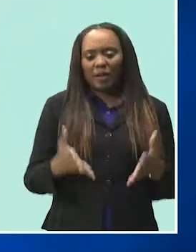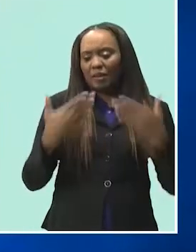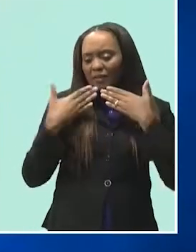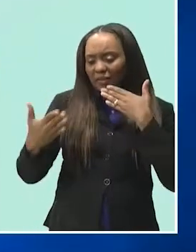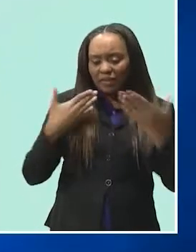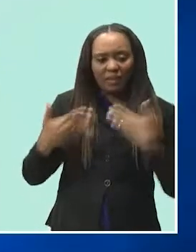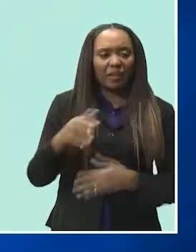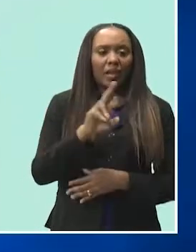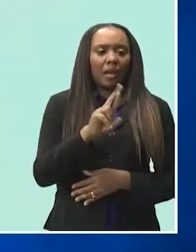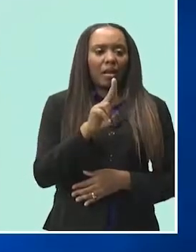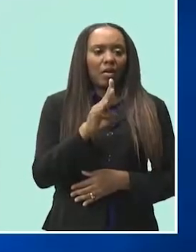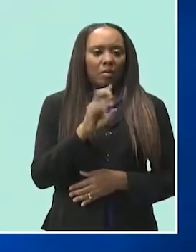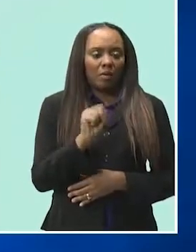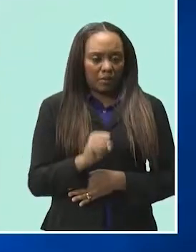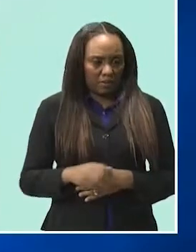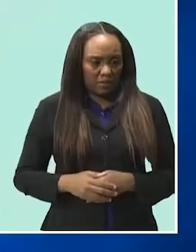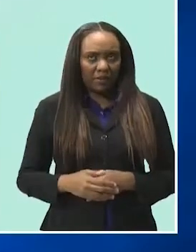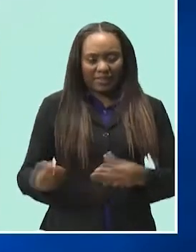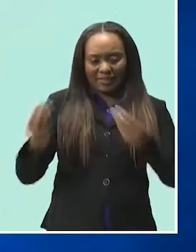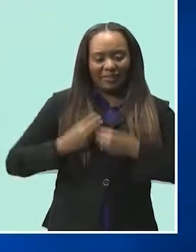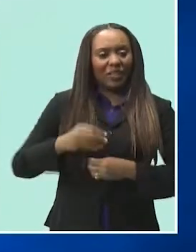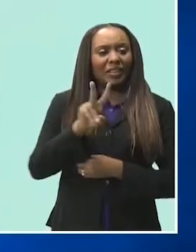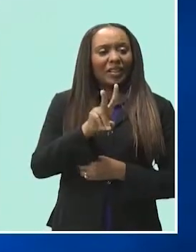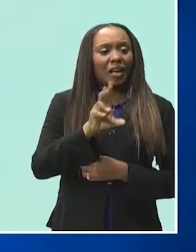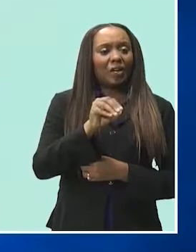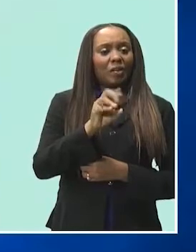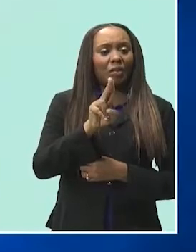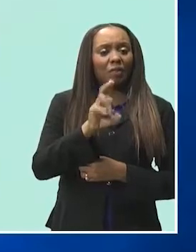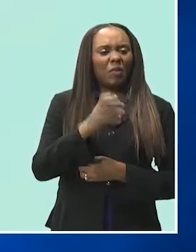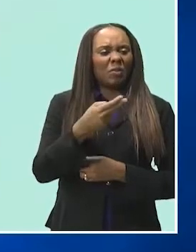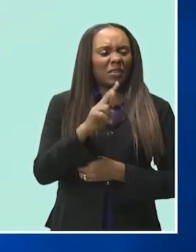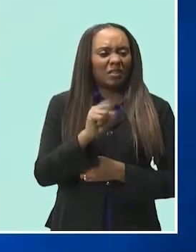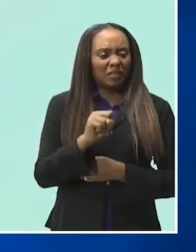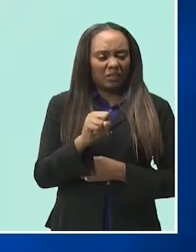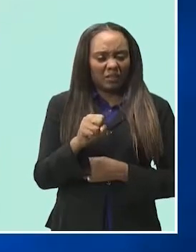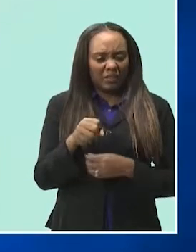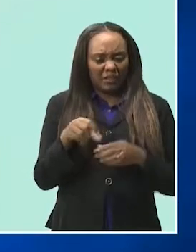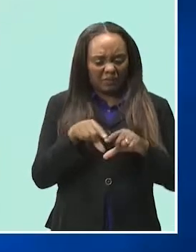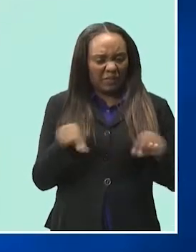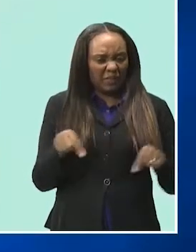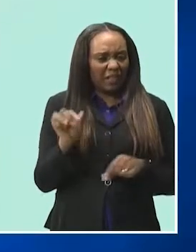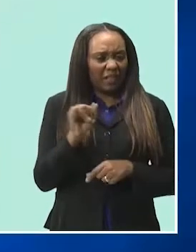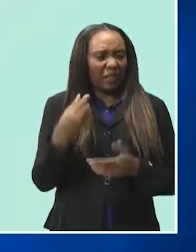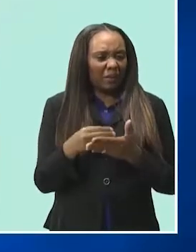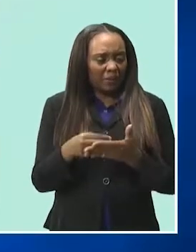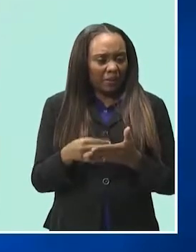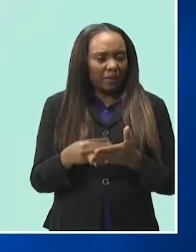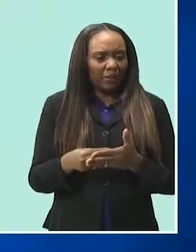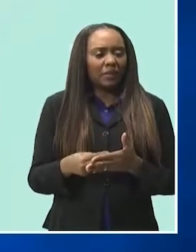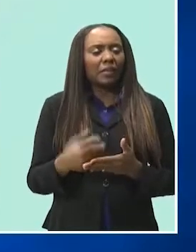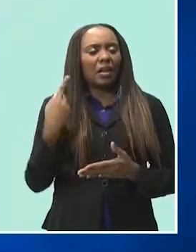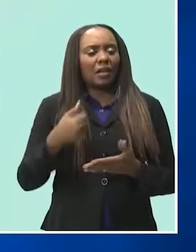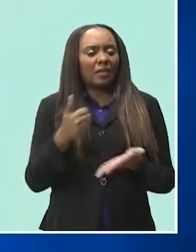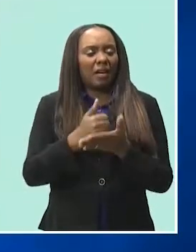for having given these vouchers to these persons who were chosen to the first tranche of persons to whom